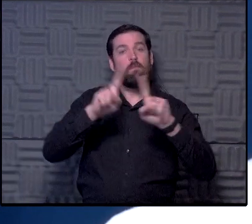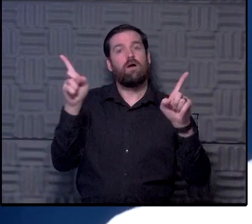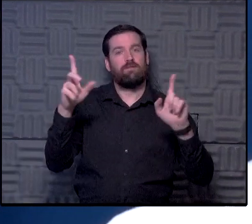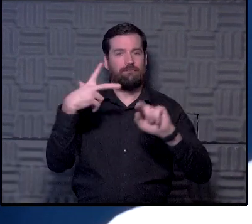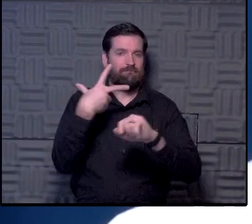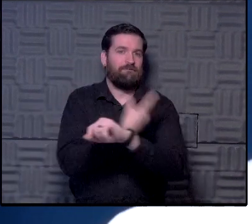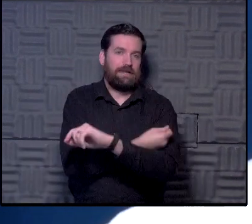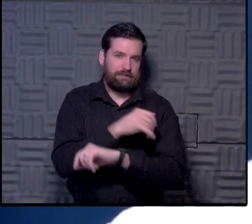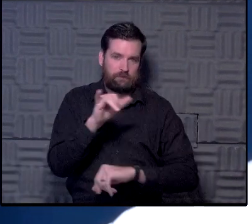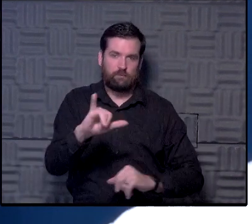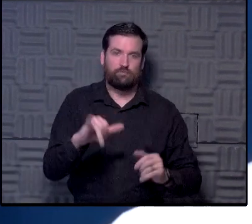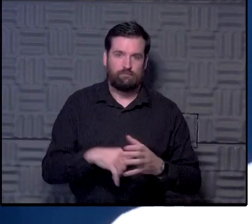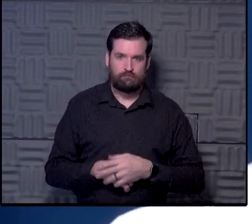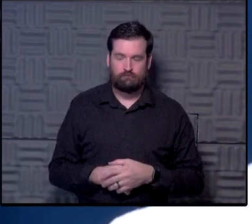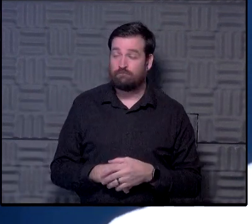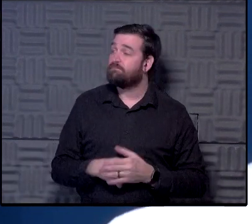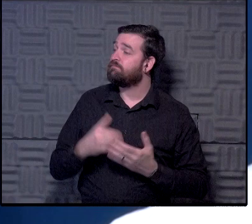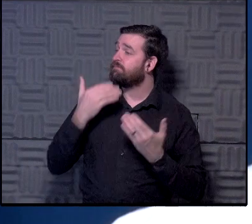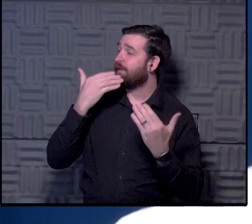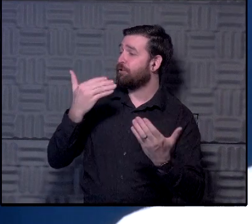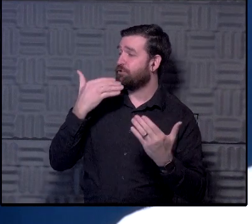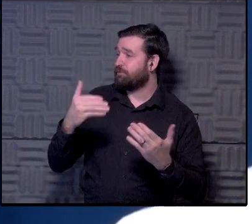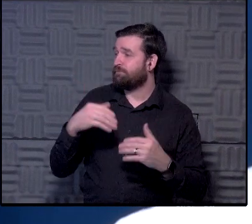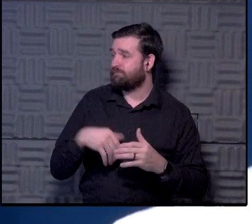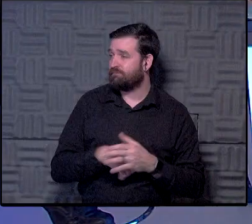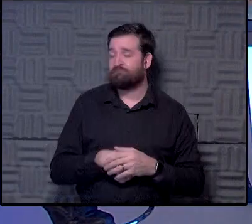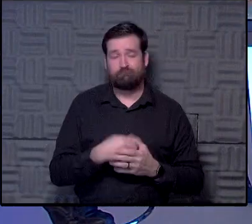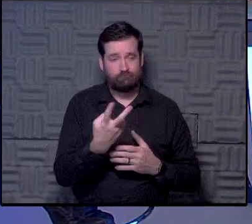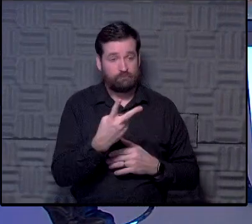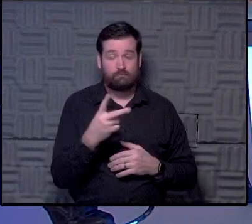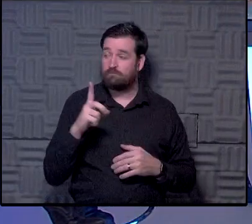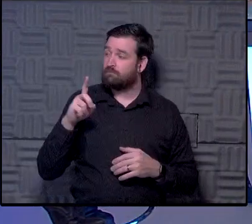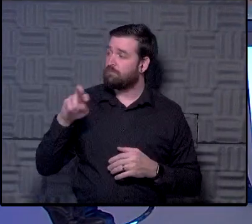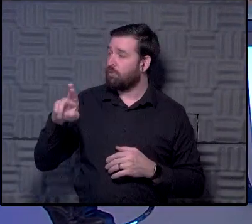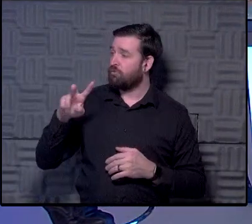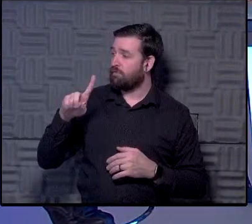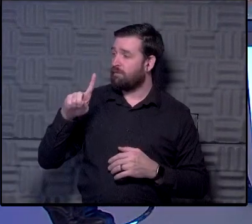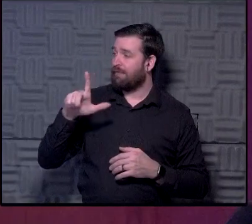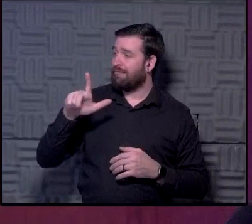vaccine uptake. Thank you. Thanks to you both. Dr. Lisbon.